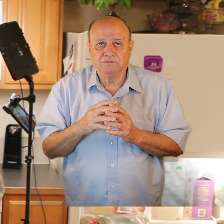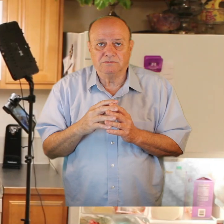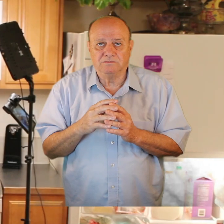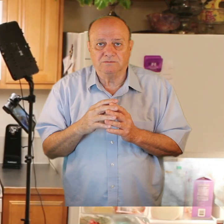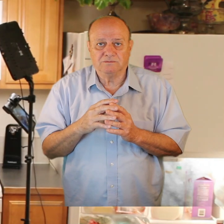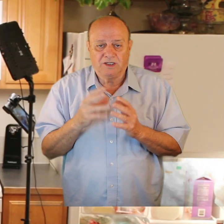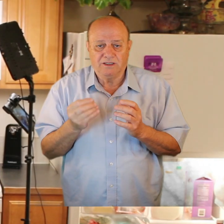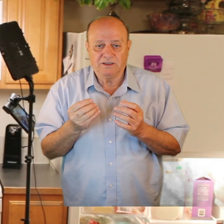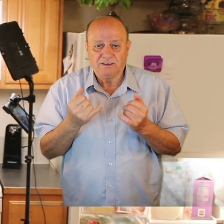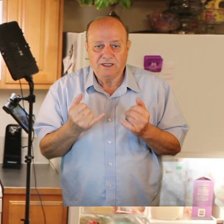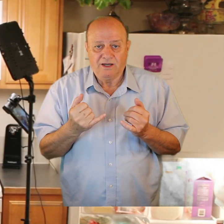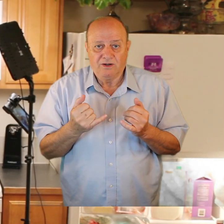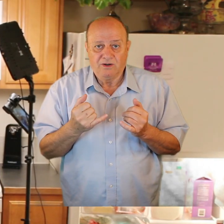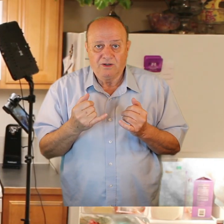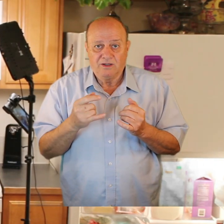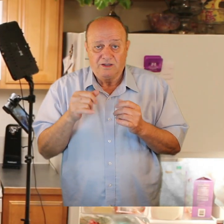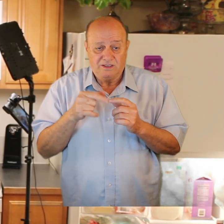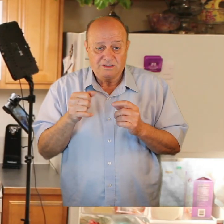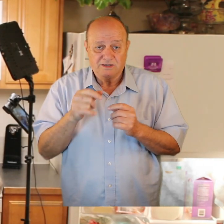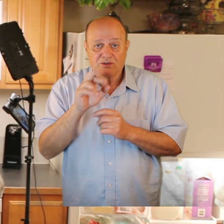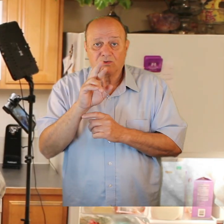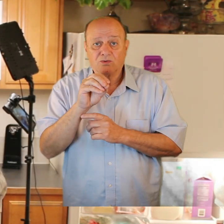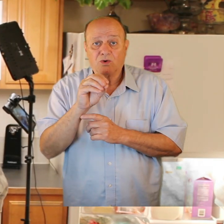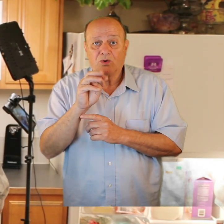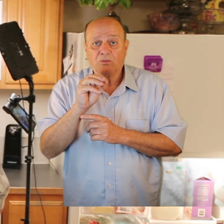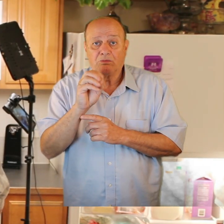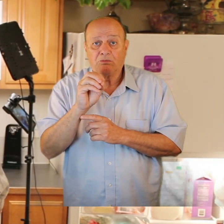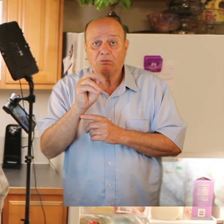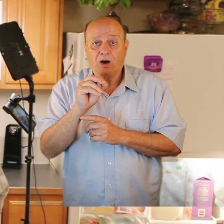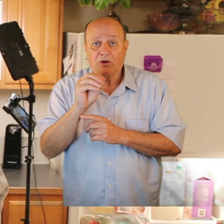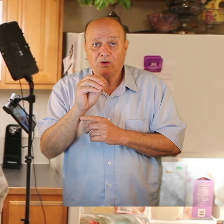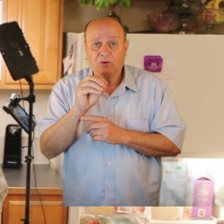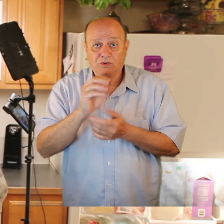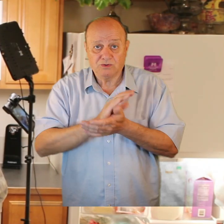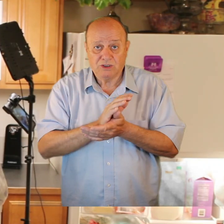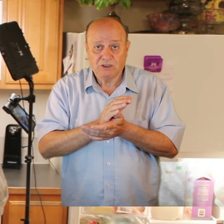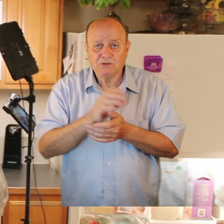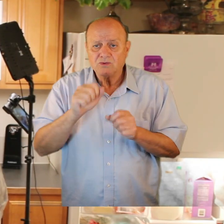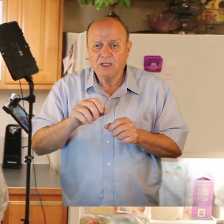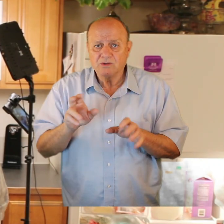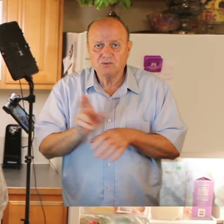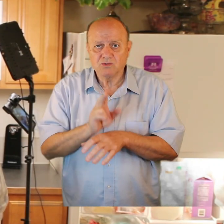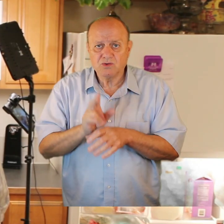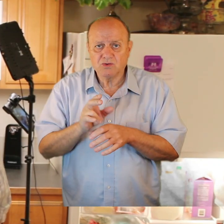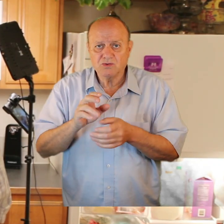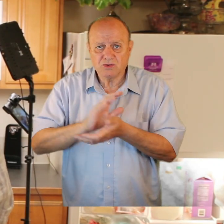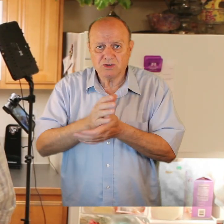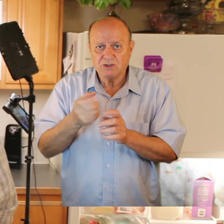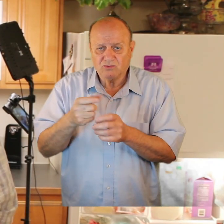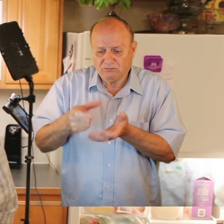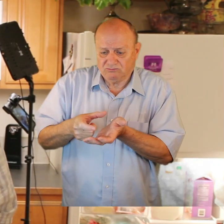And here we go. This is a fresh grated Romano. You can use that dehydrated stuff in a can. It works just